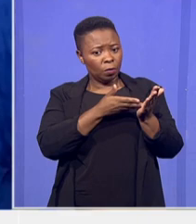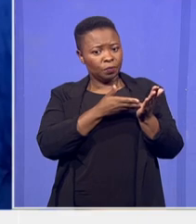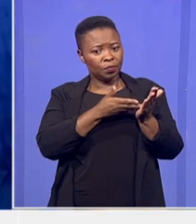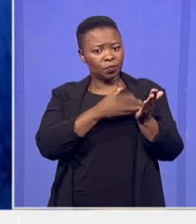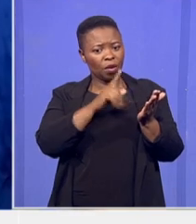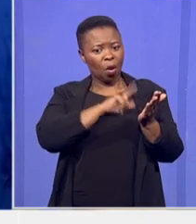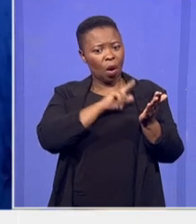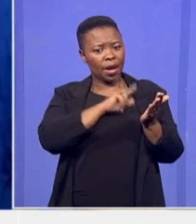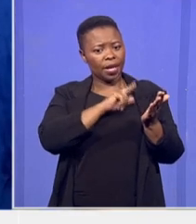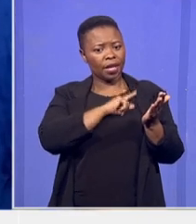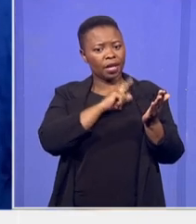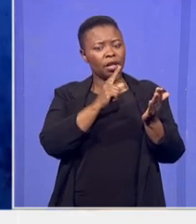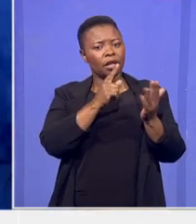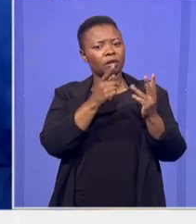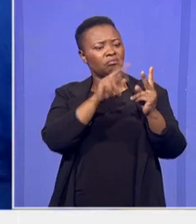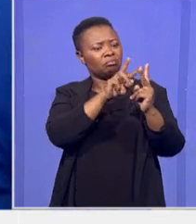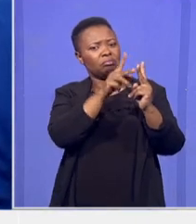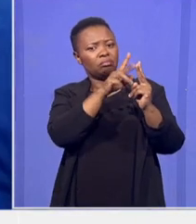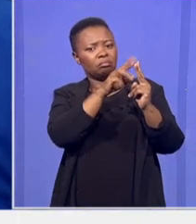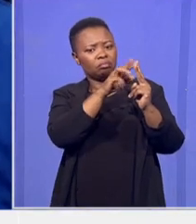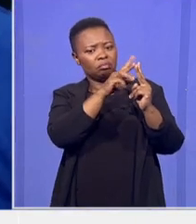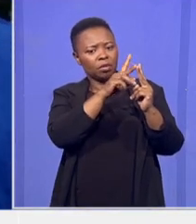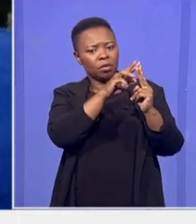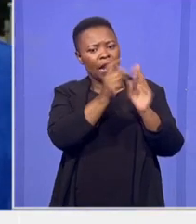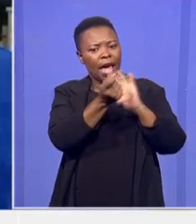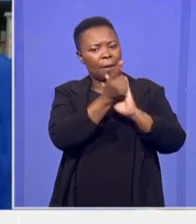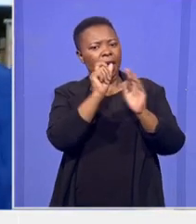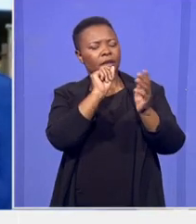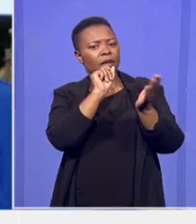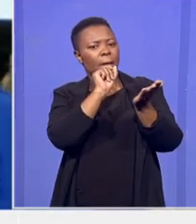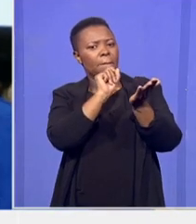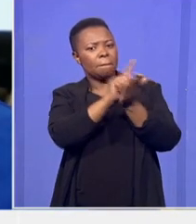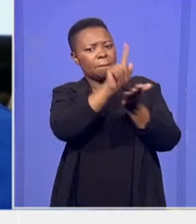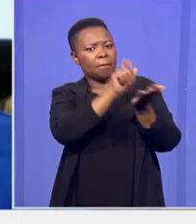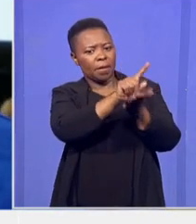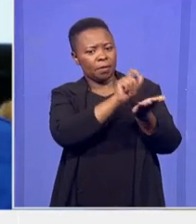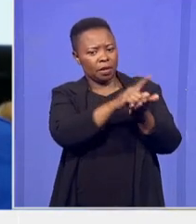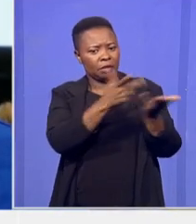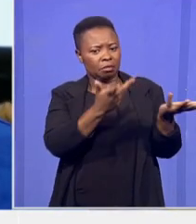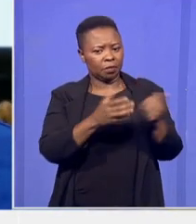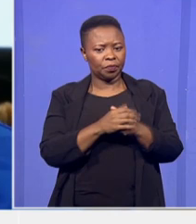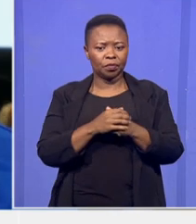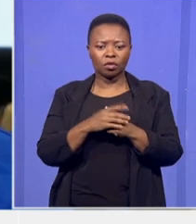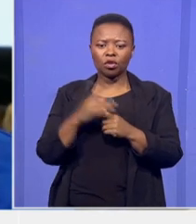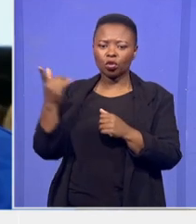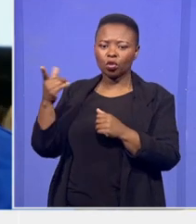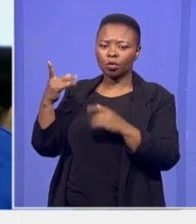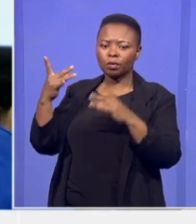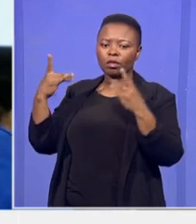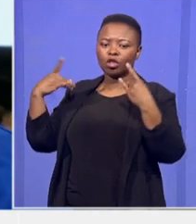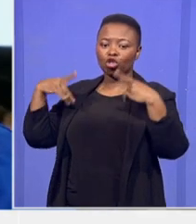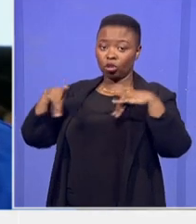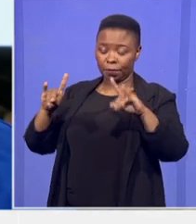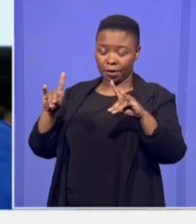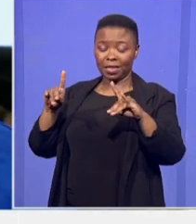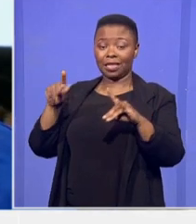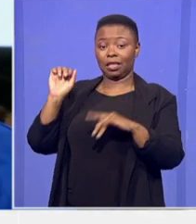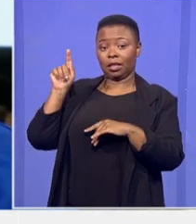may say, between candidates. Yeah, look, it was a decision the presiding officers took.